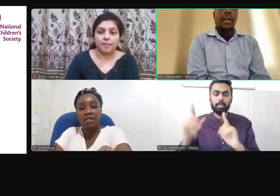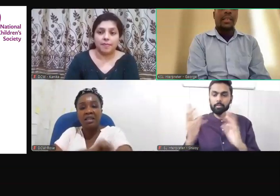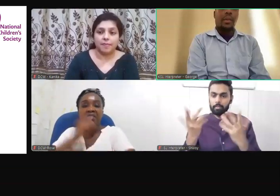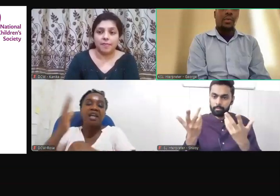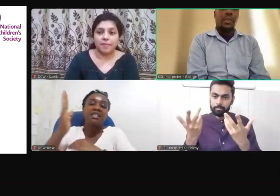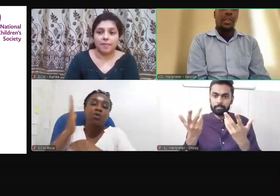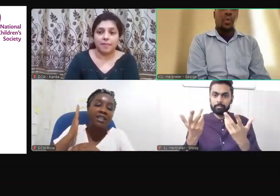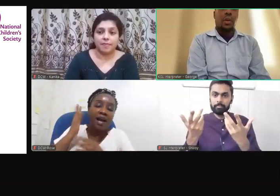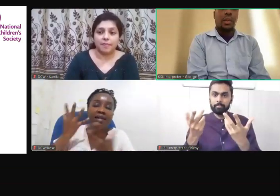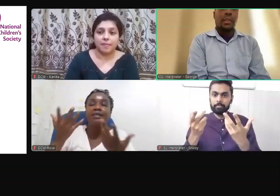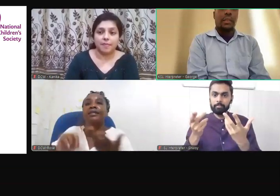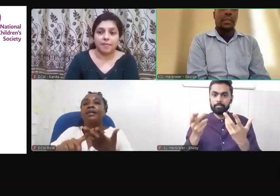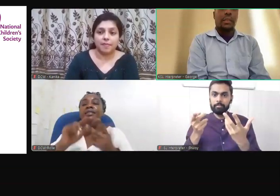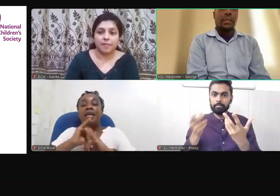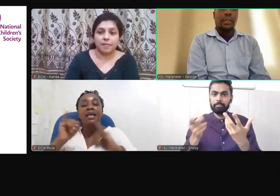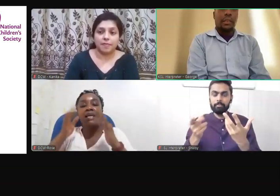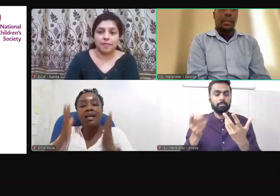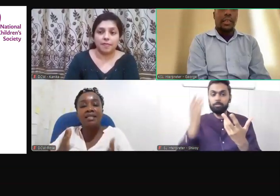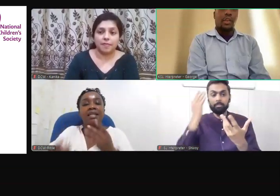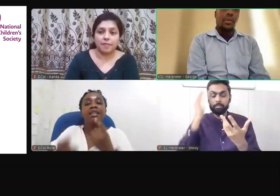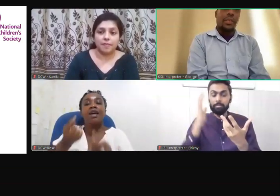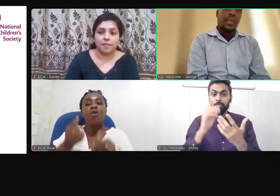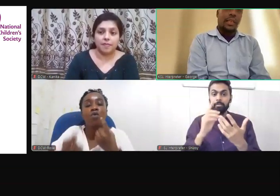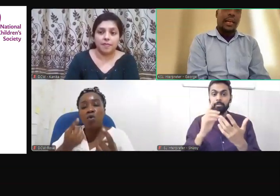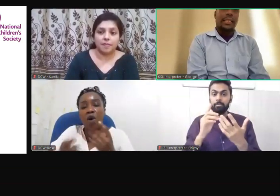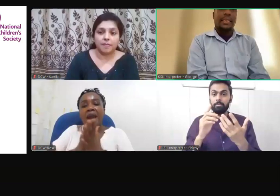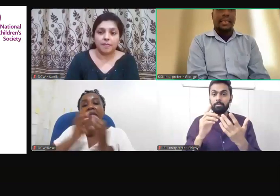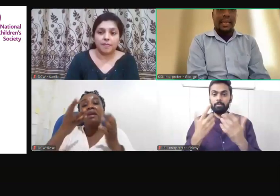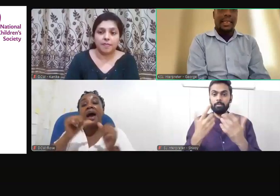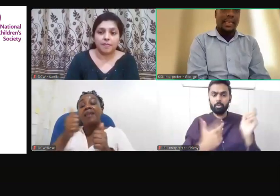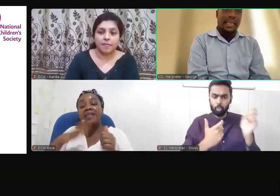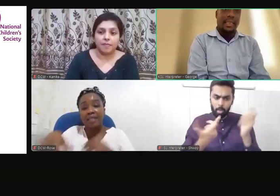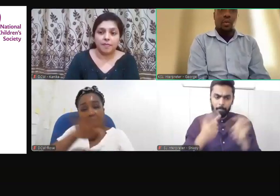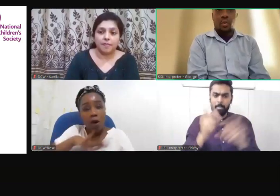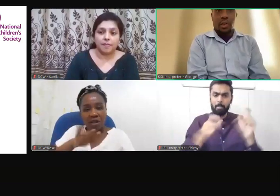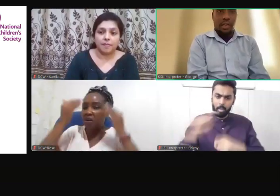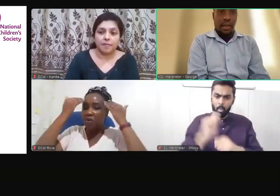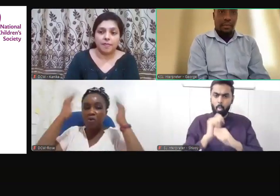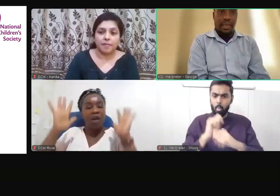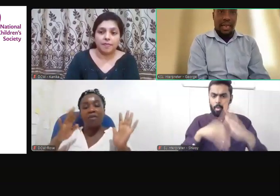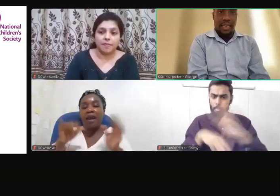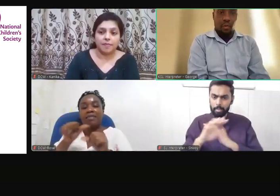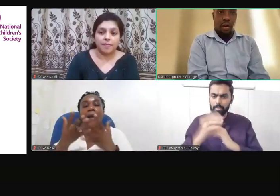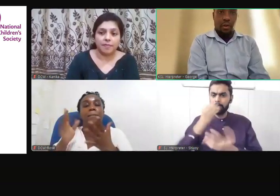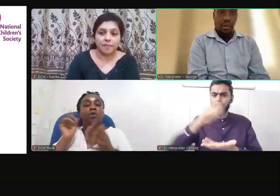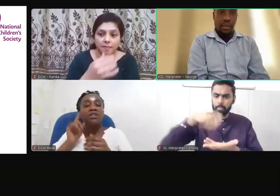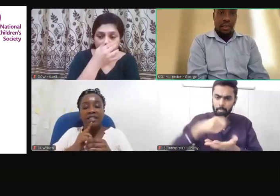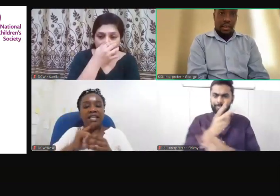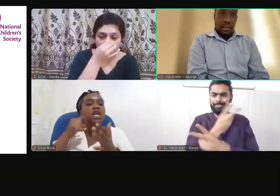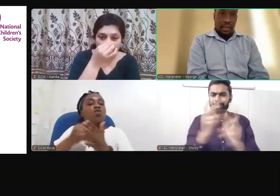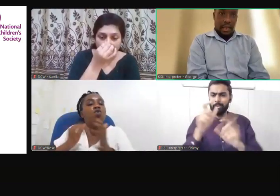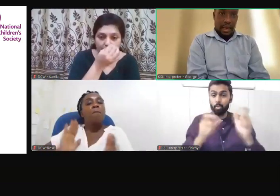the workers around the school, the security guards, the cleaners, the cook, and many others who are